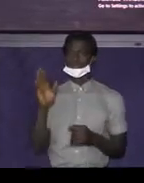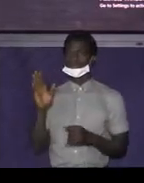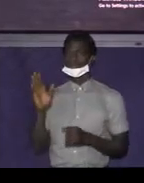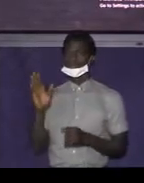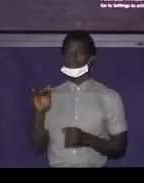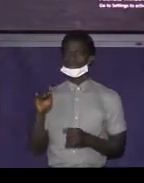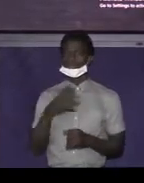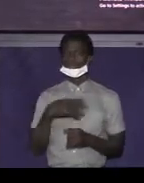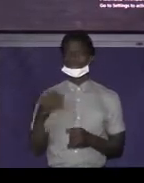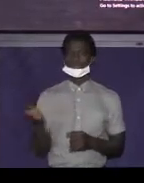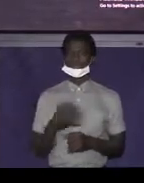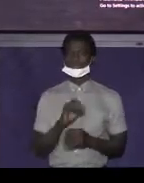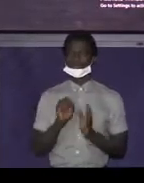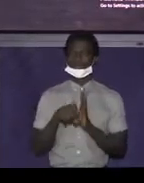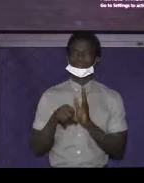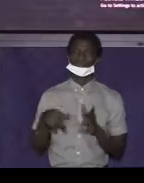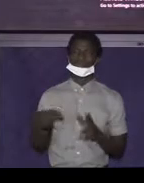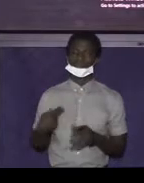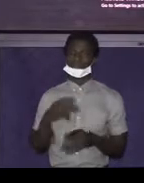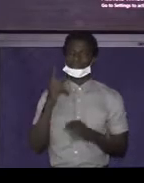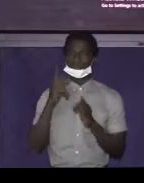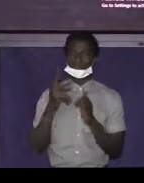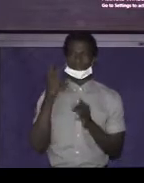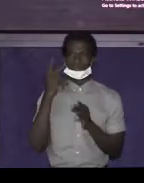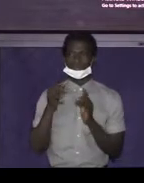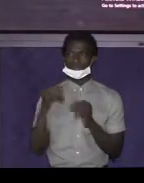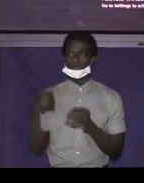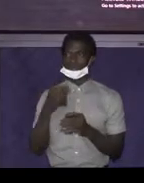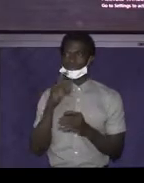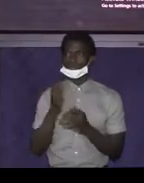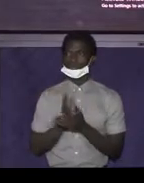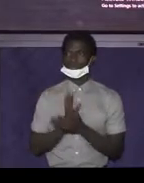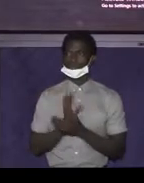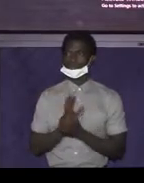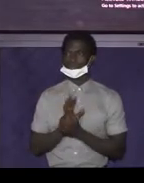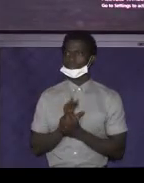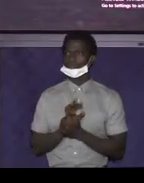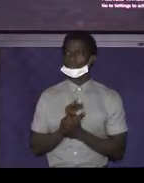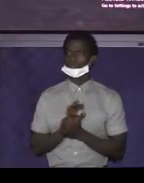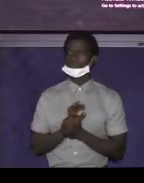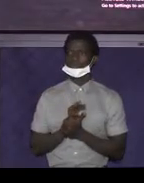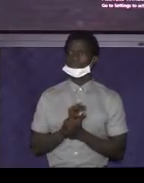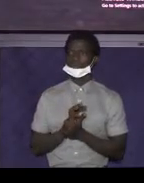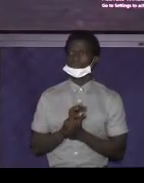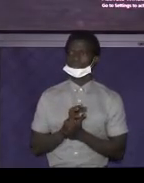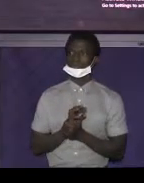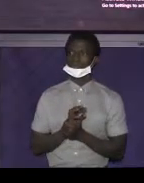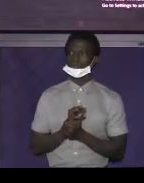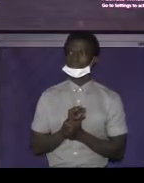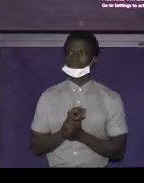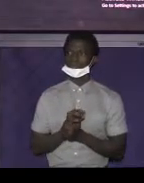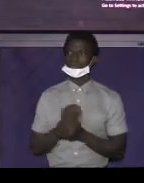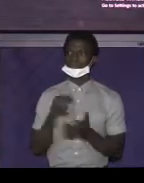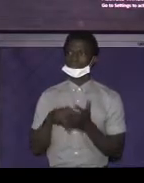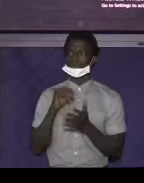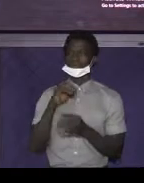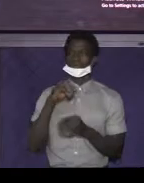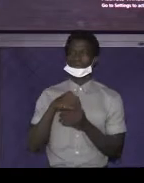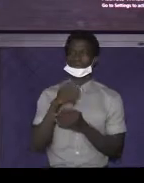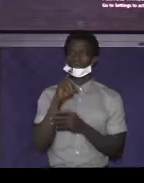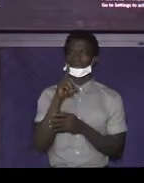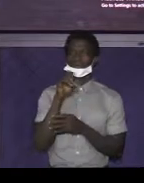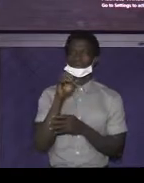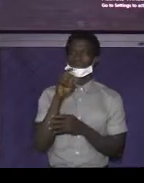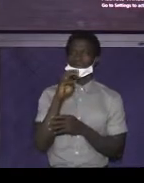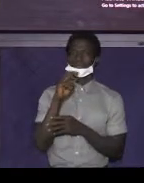squirrel. All right, so let's see if we are correct. Okay, so this is in decimal. 15